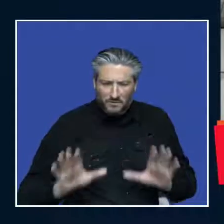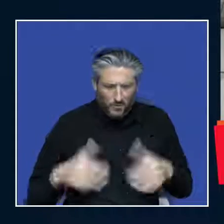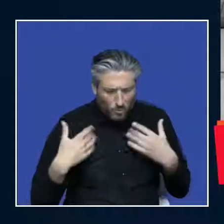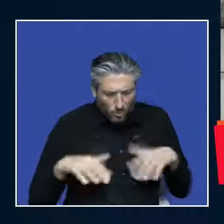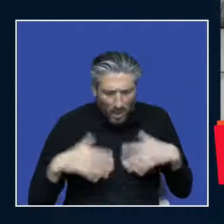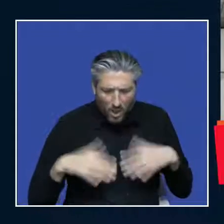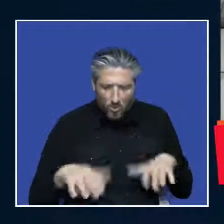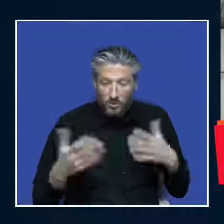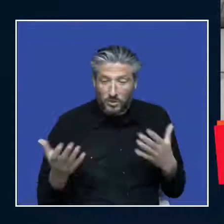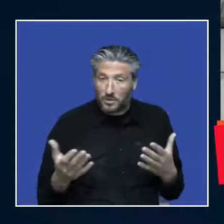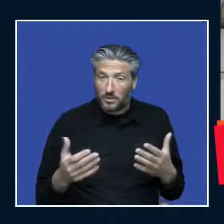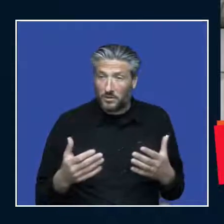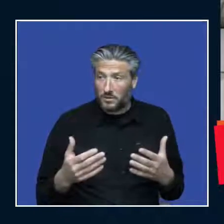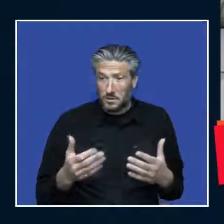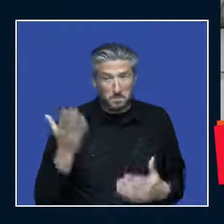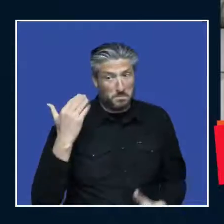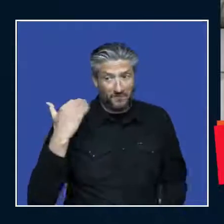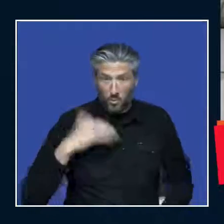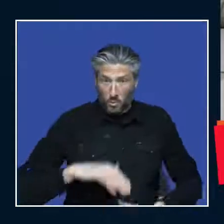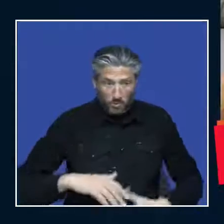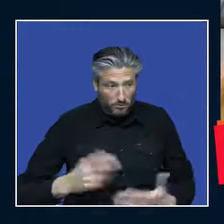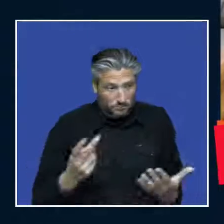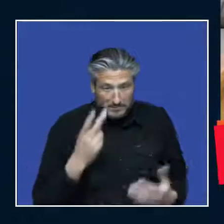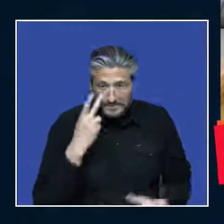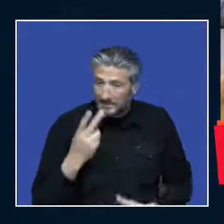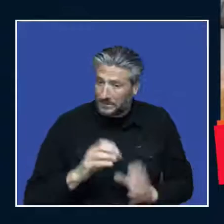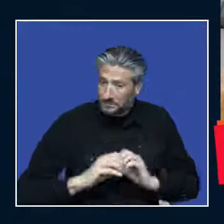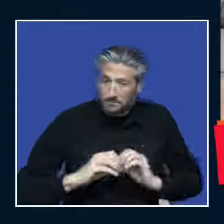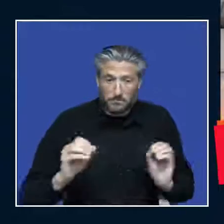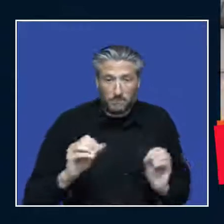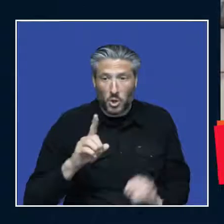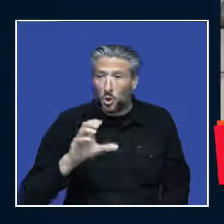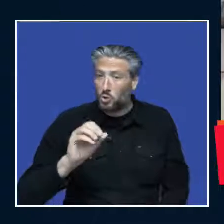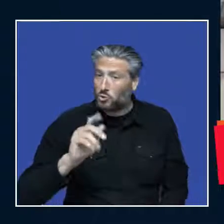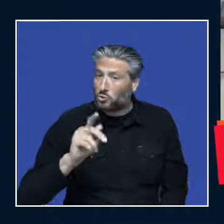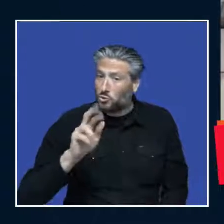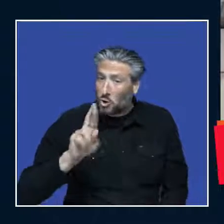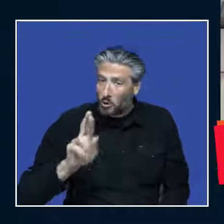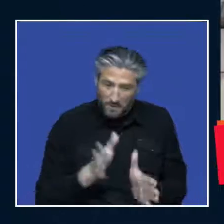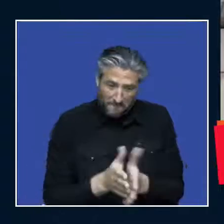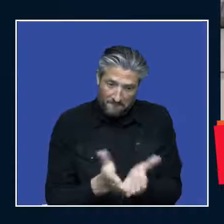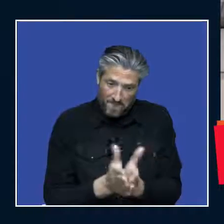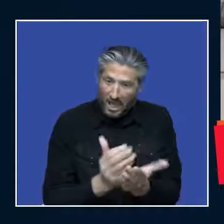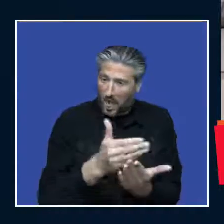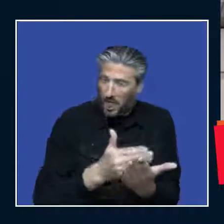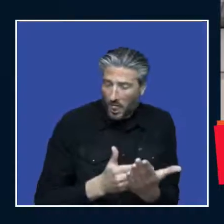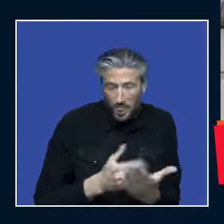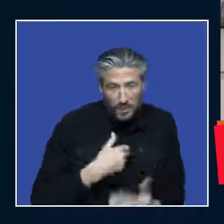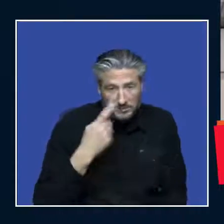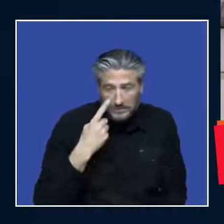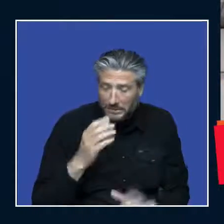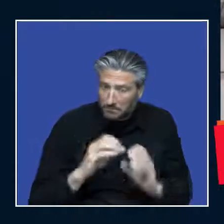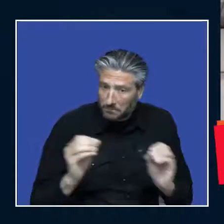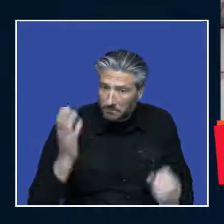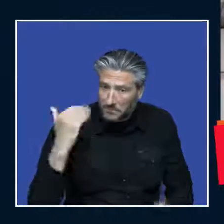until today. So thank you so much. It was less intimidating than I thought it would be too, I must